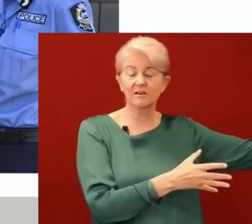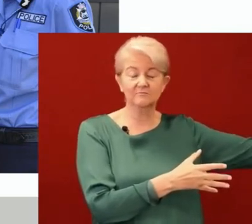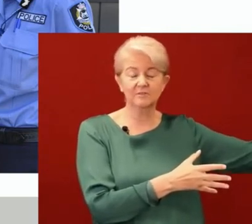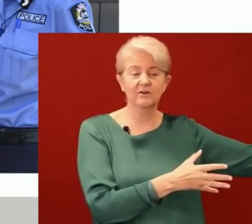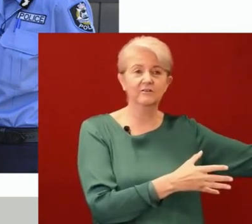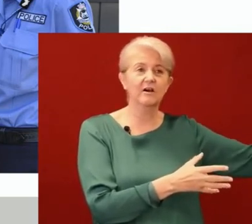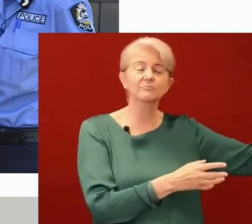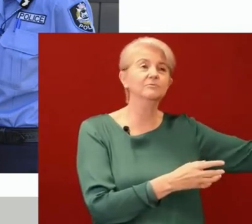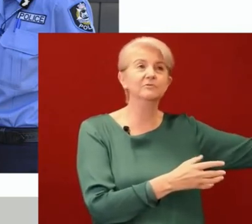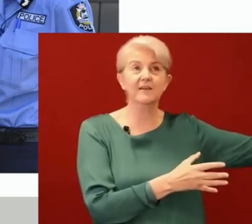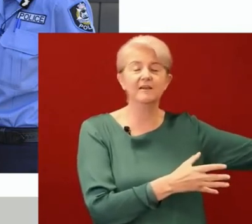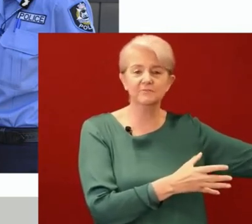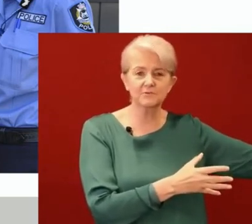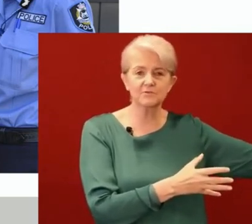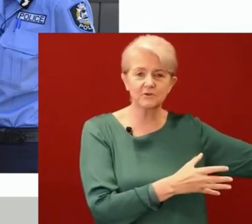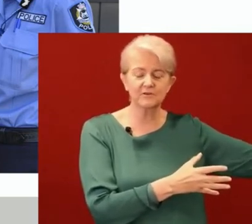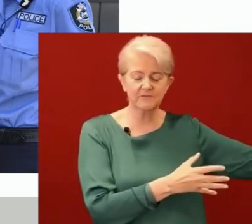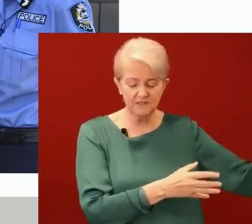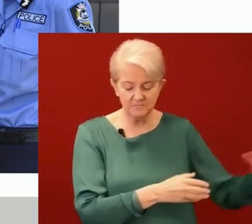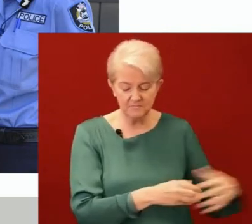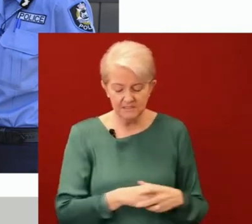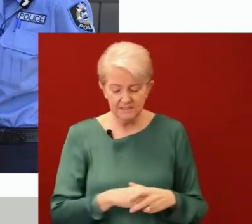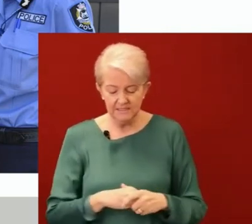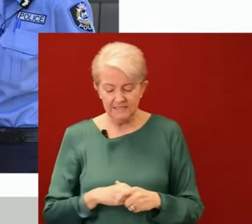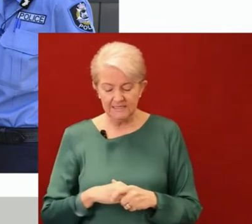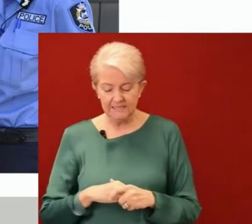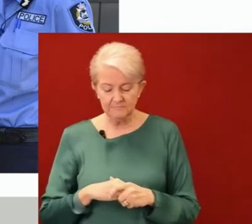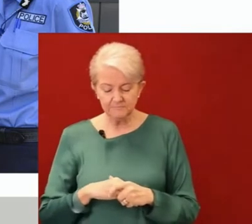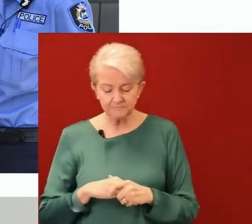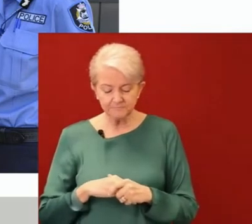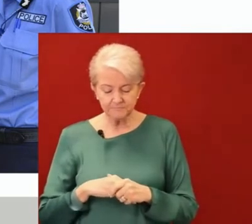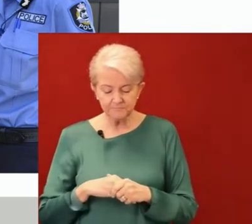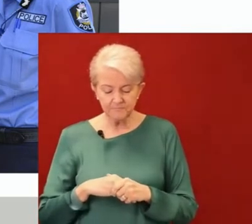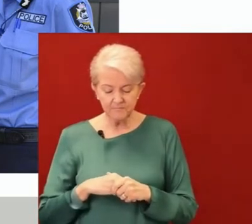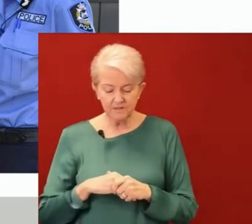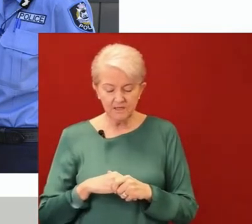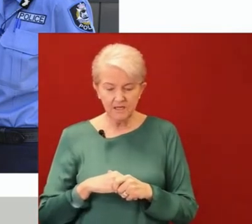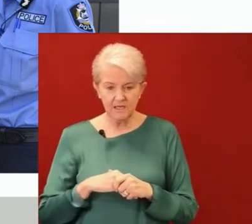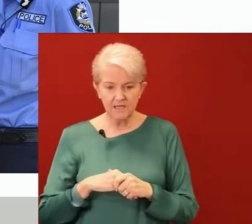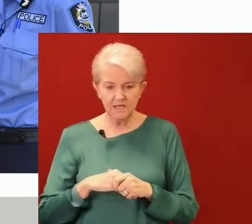well. So, I will forever feel sorry for him.